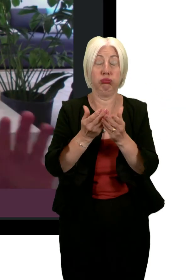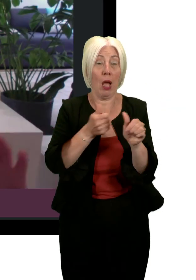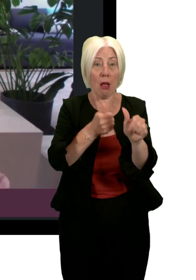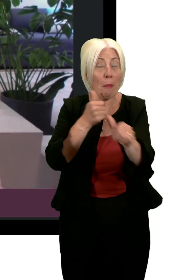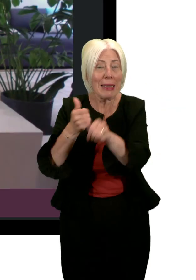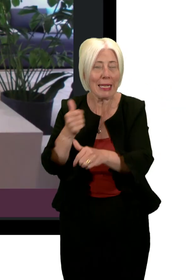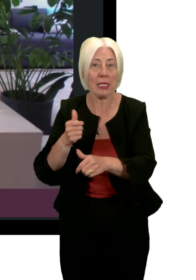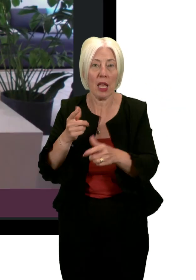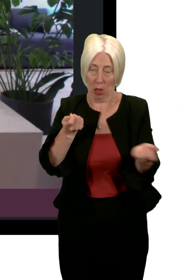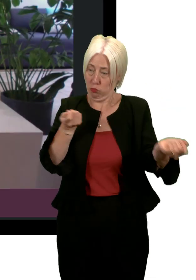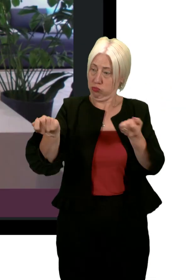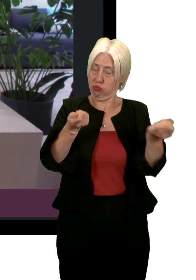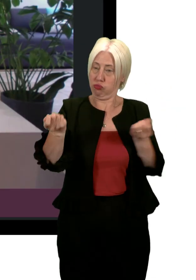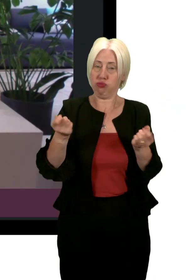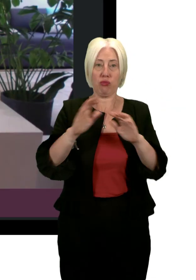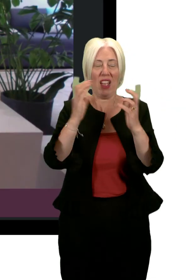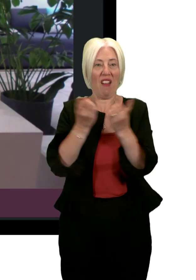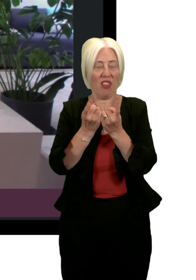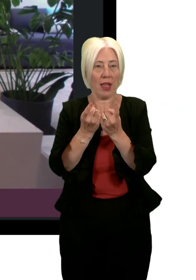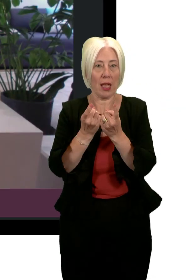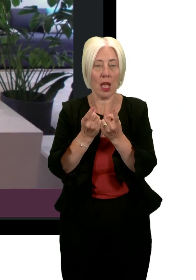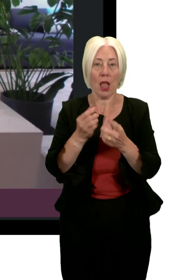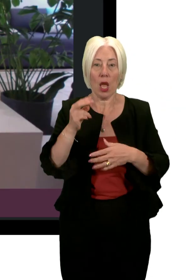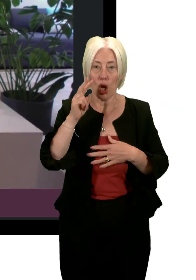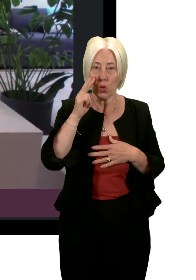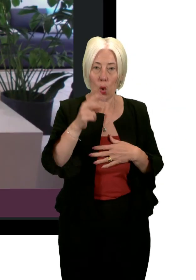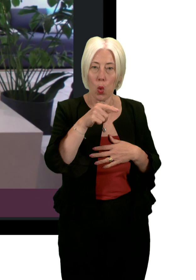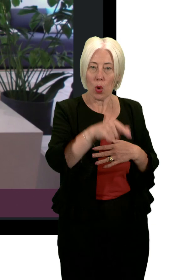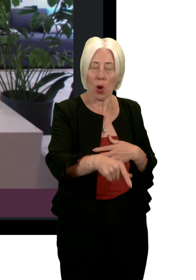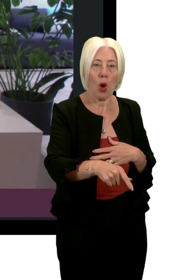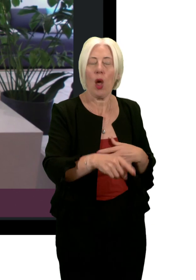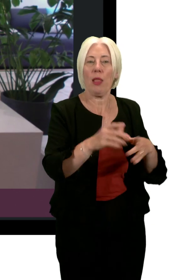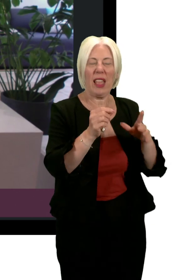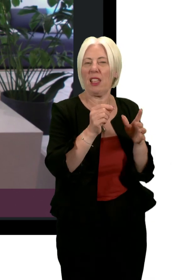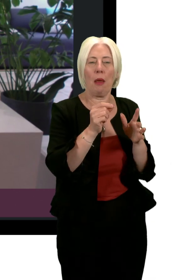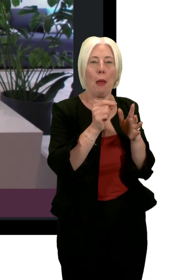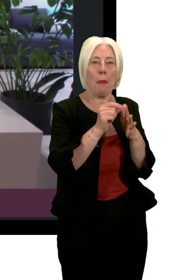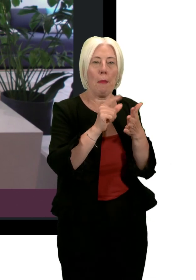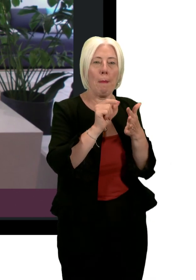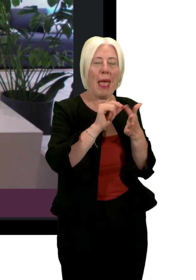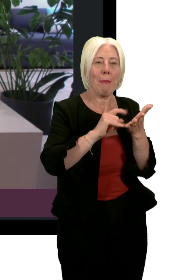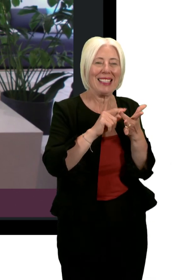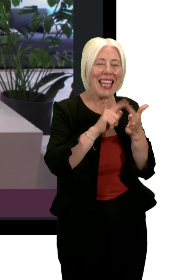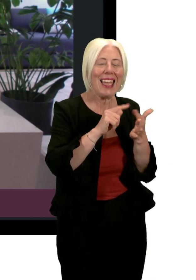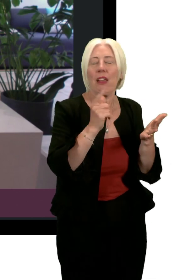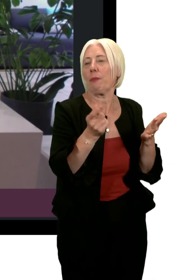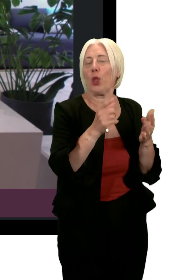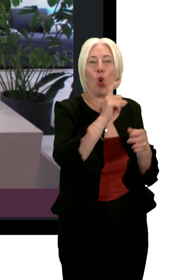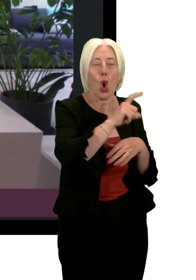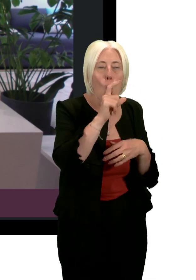system. If we're looking at the downstream retail end, we see Nestle, PepsiCo, Coca-Cola, Unilever, General Mills,